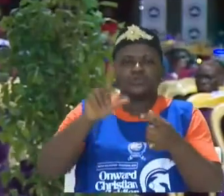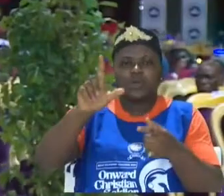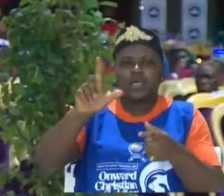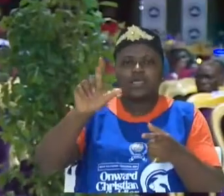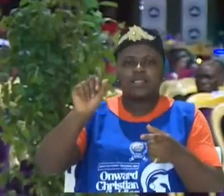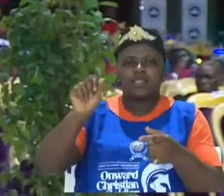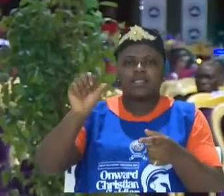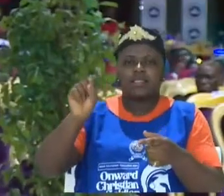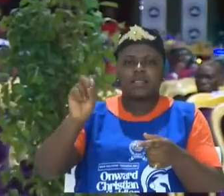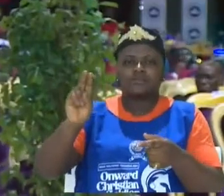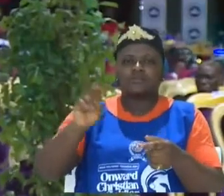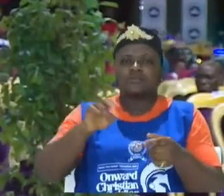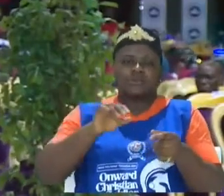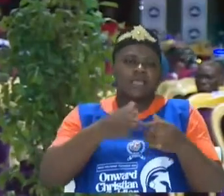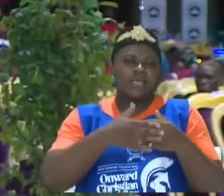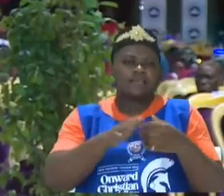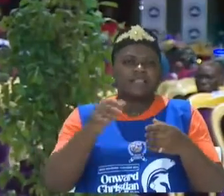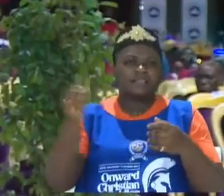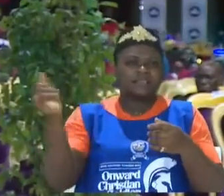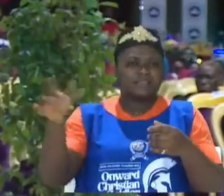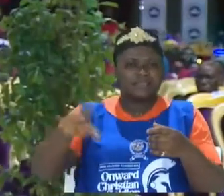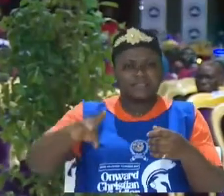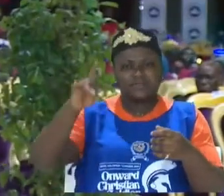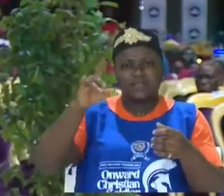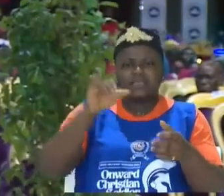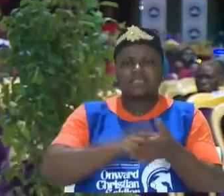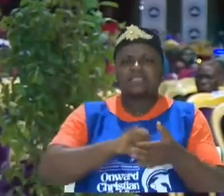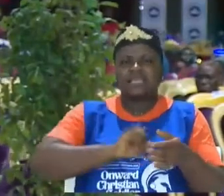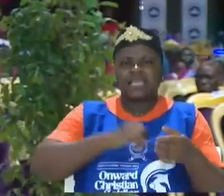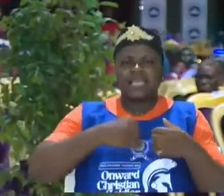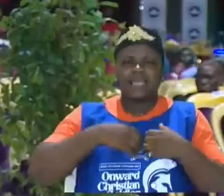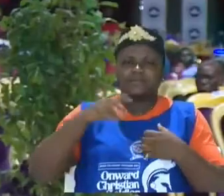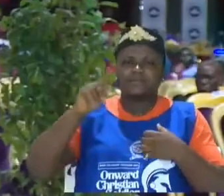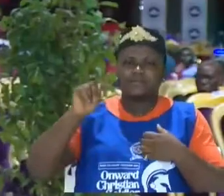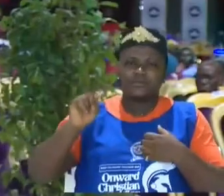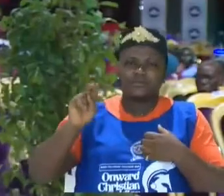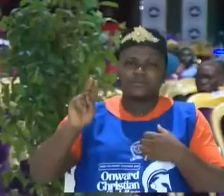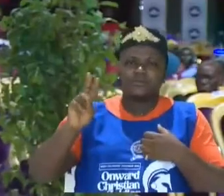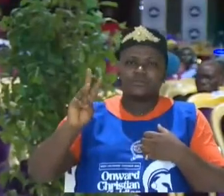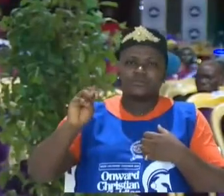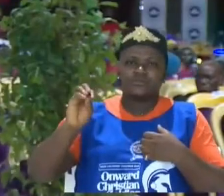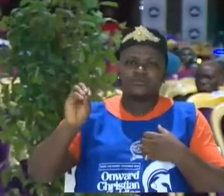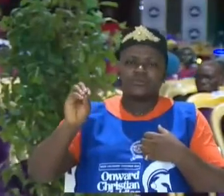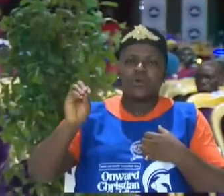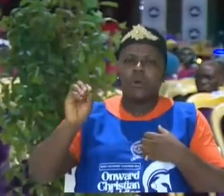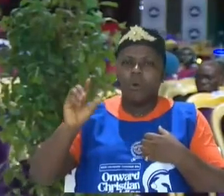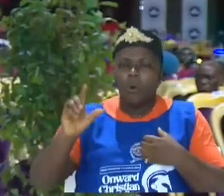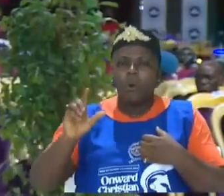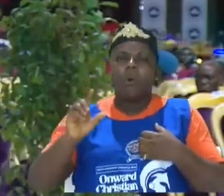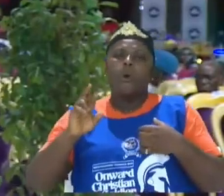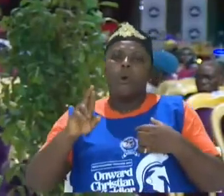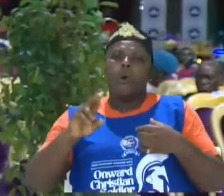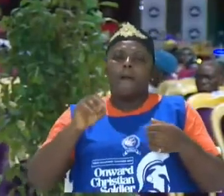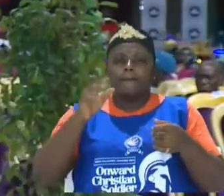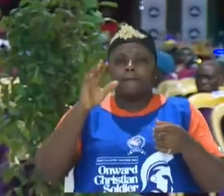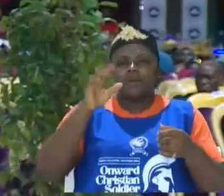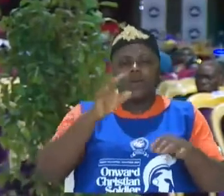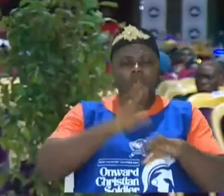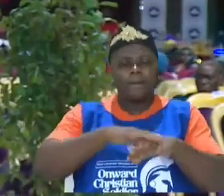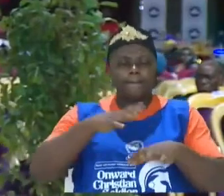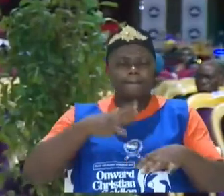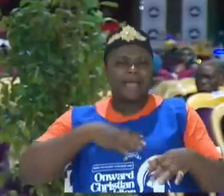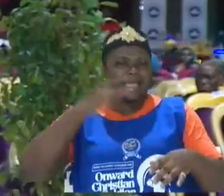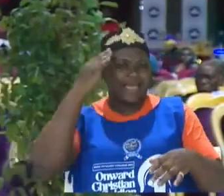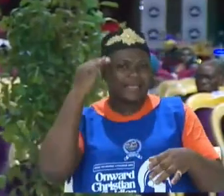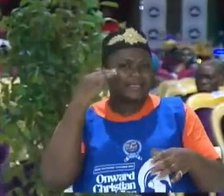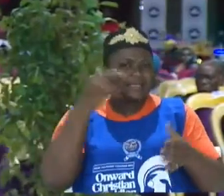my head. So, he said this thing can be done, but with some